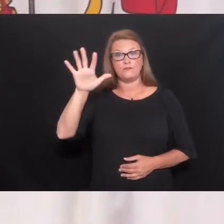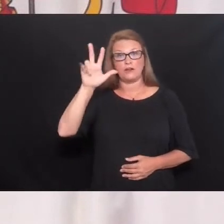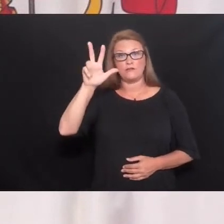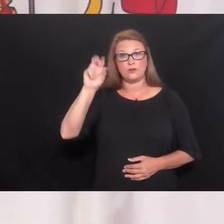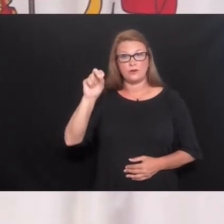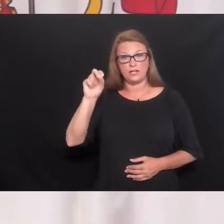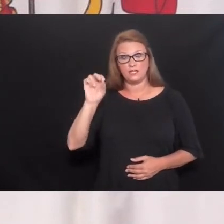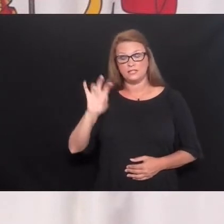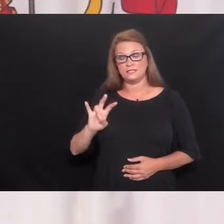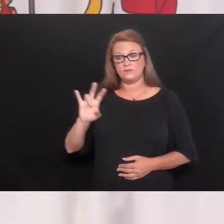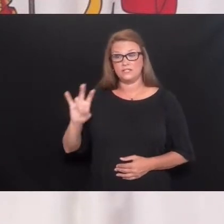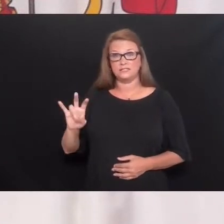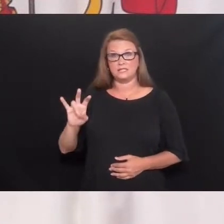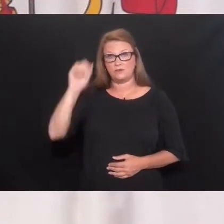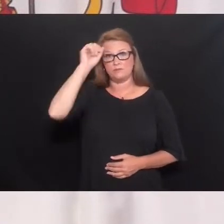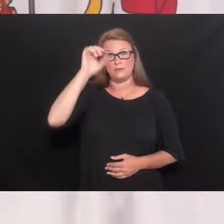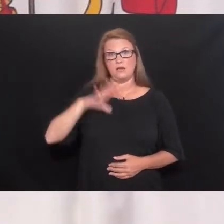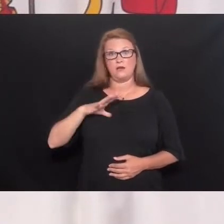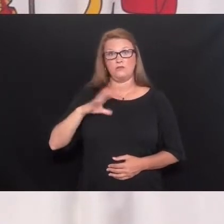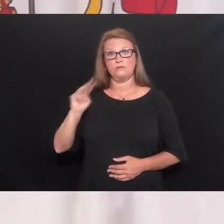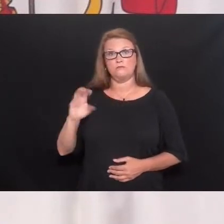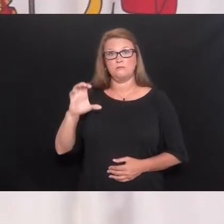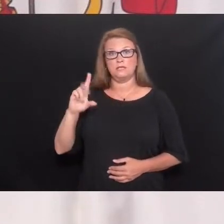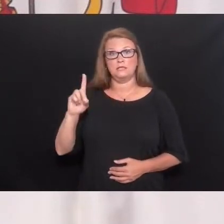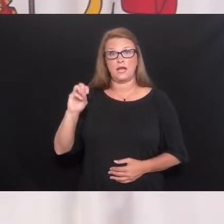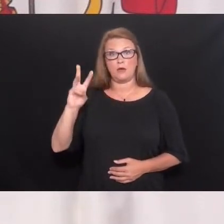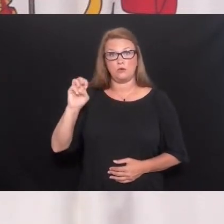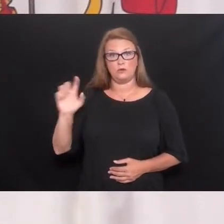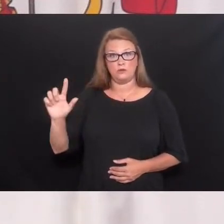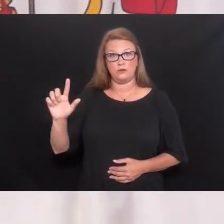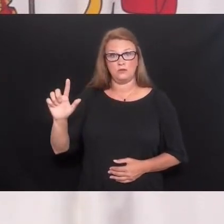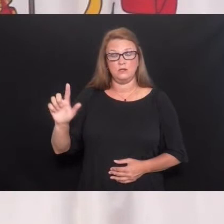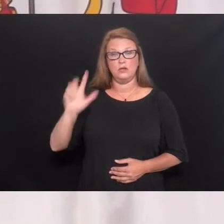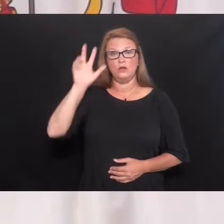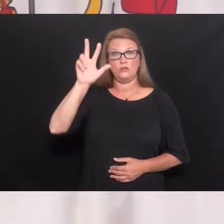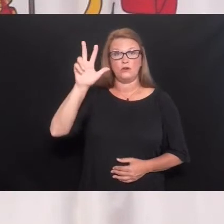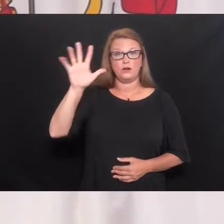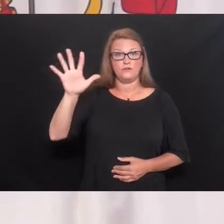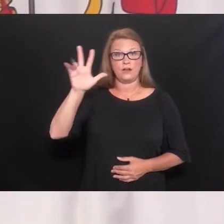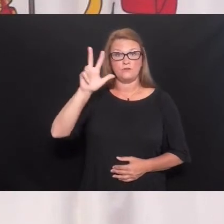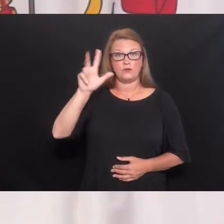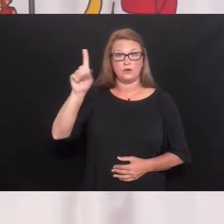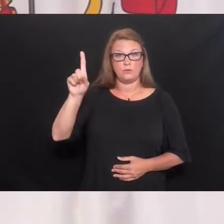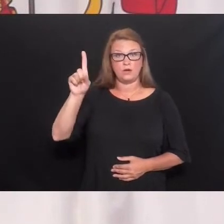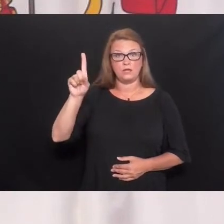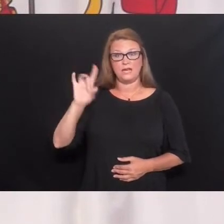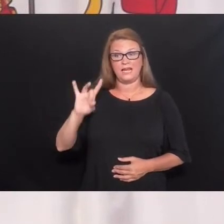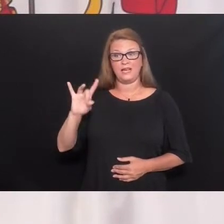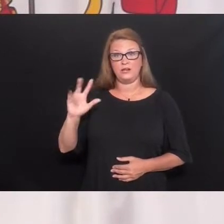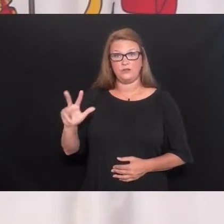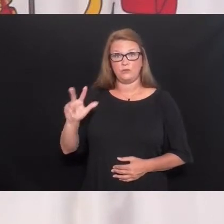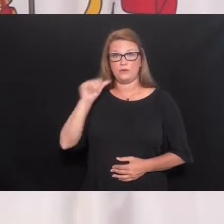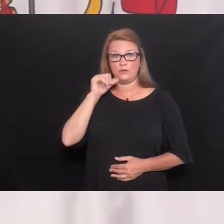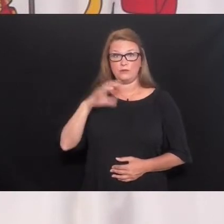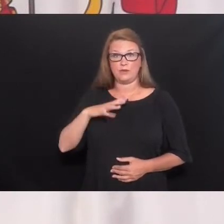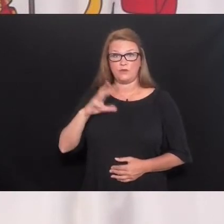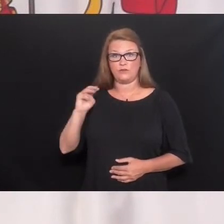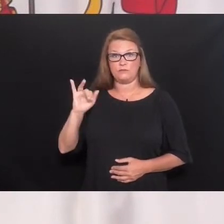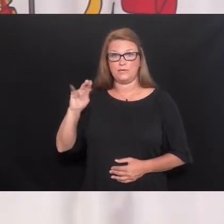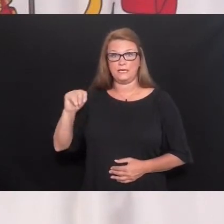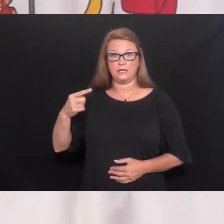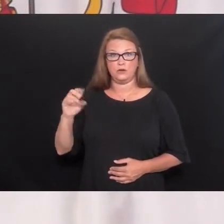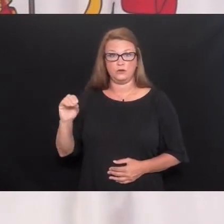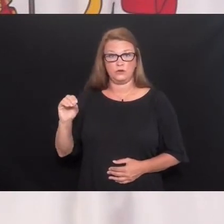death, a 77-year-old male from McDowell County. The 3,531st death, an 83-year-old female from Mingo